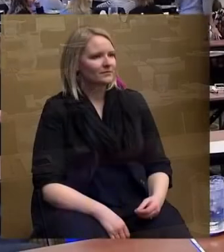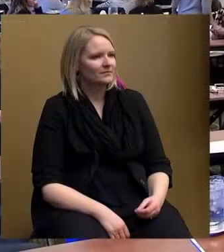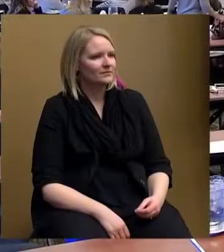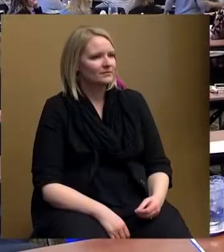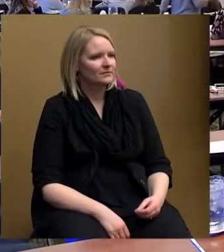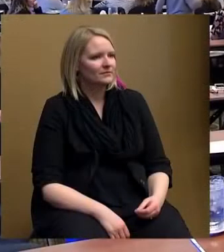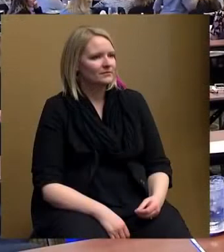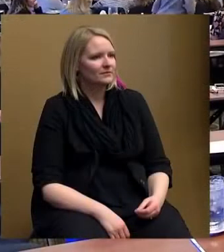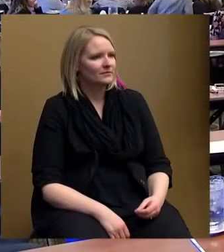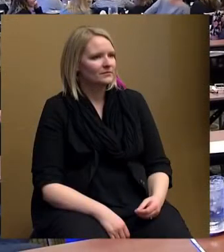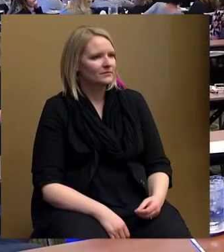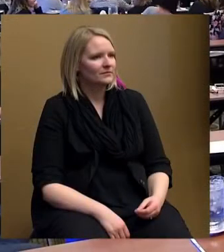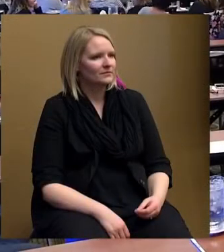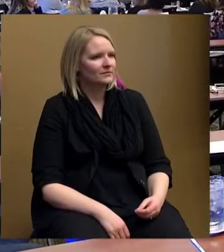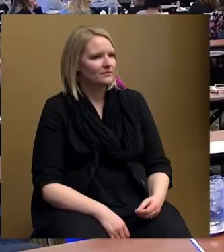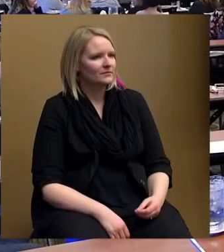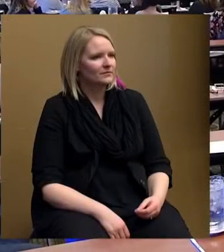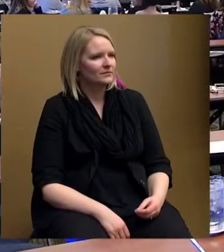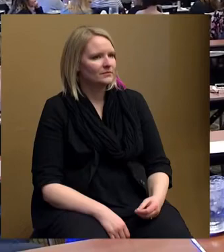Christy